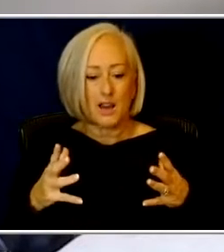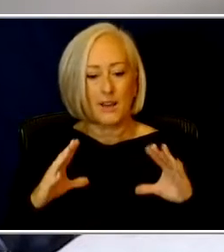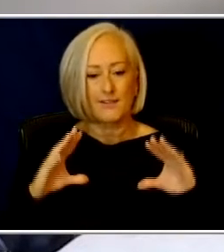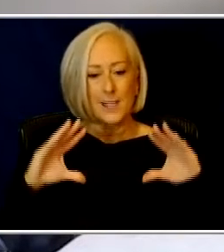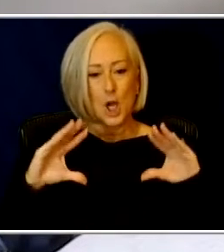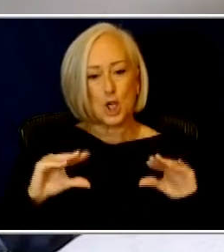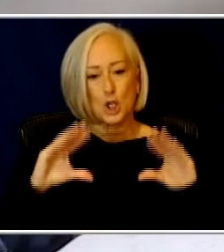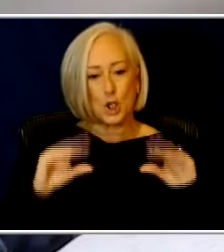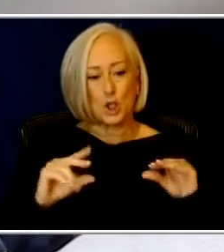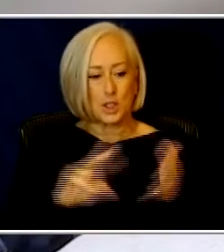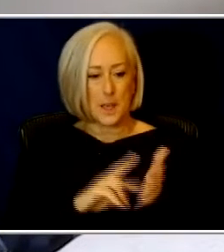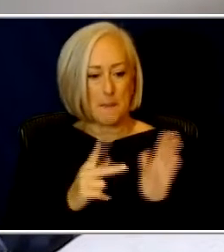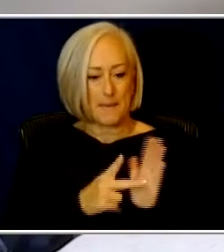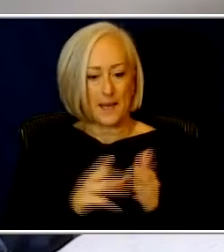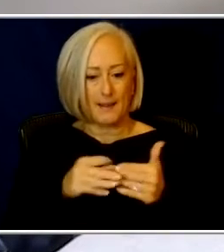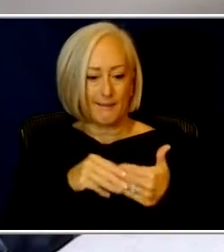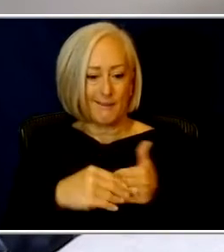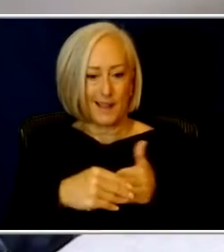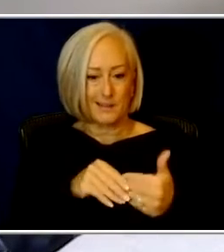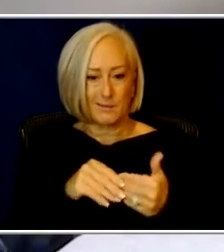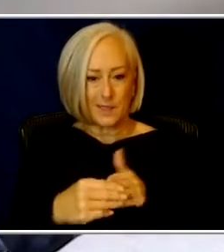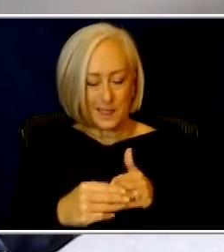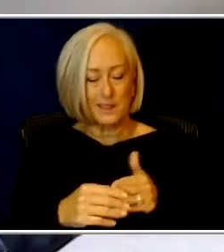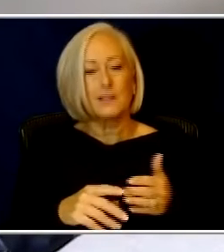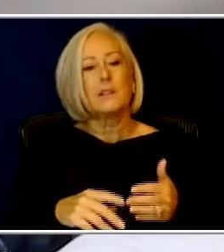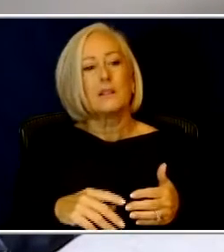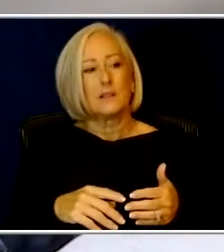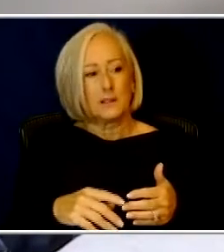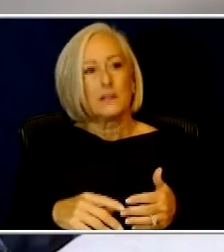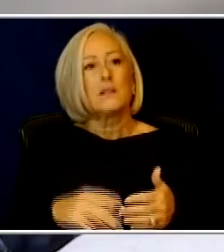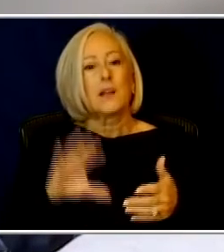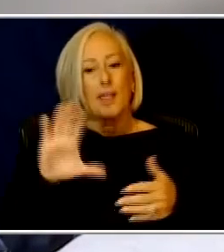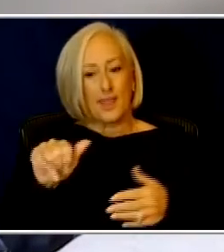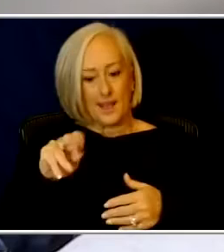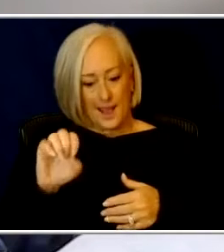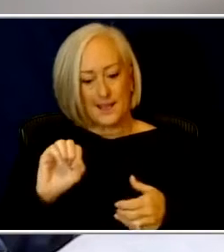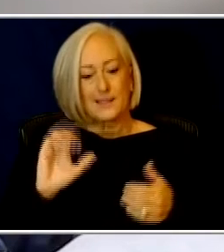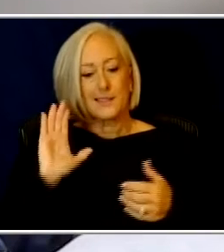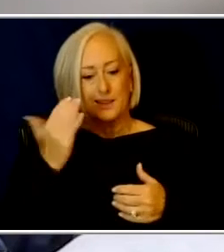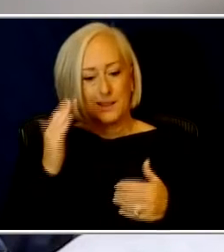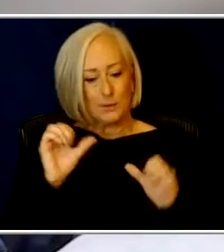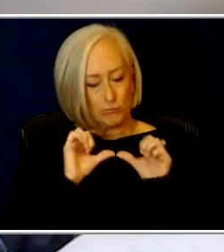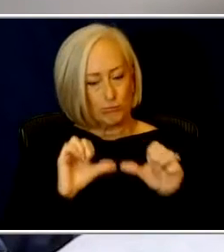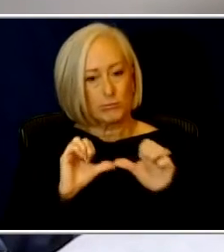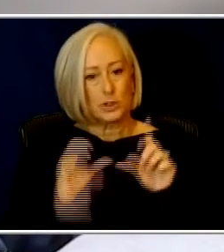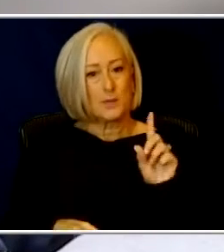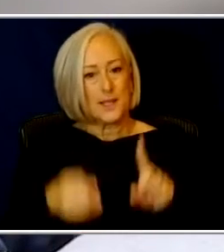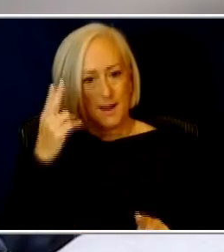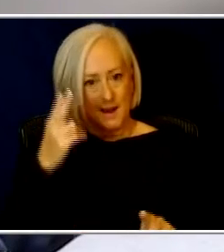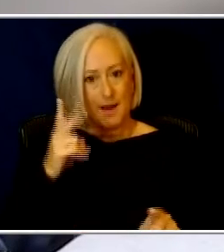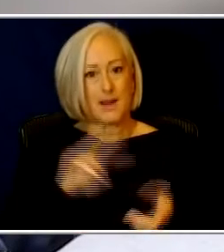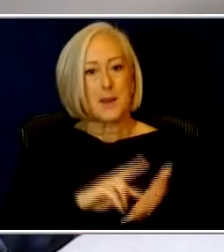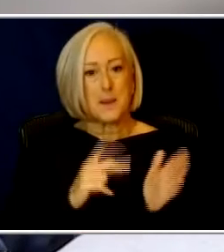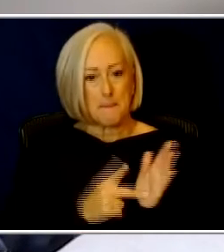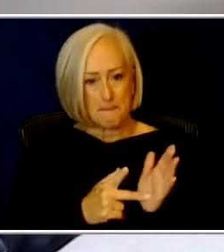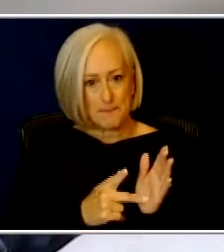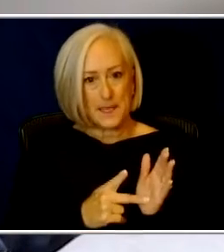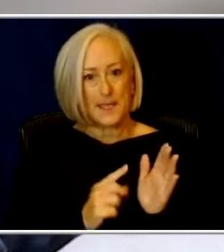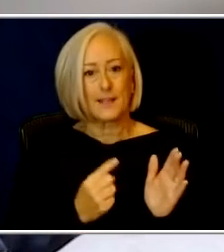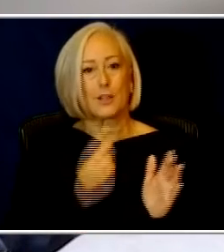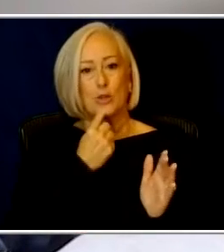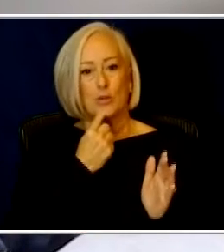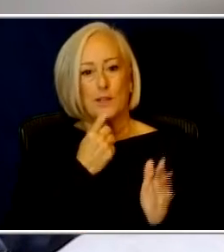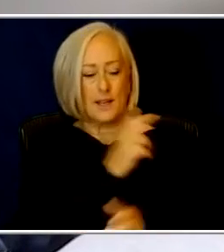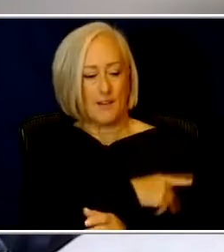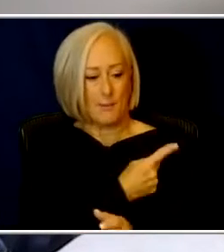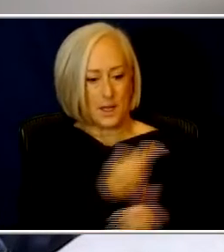case mix index continues to be high, which means that the acuity of our patients are higher and taking